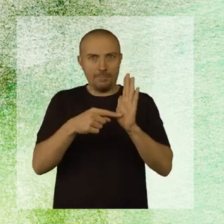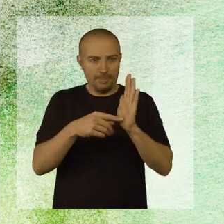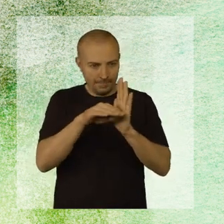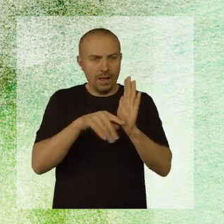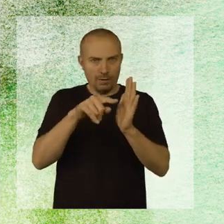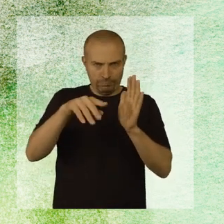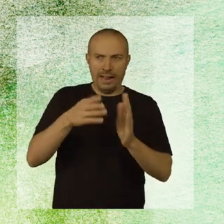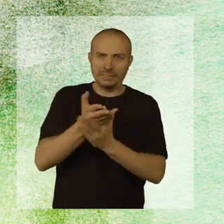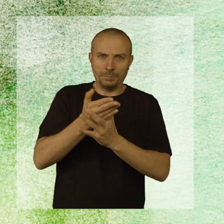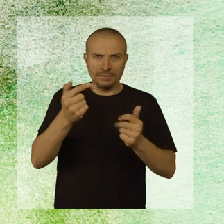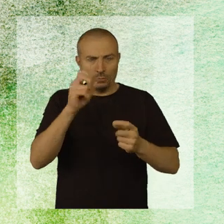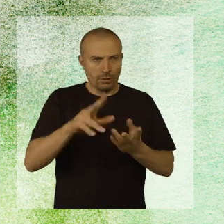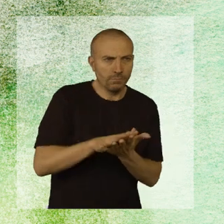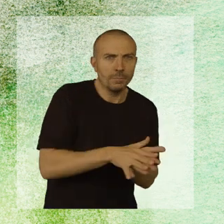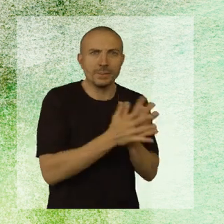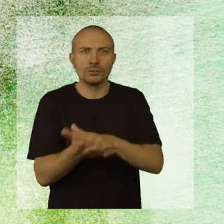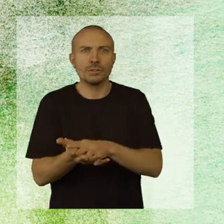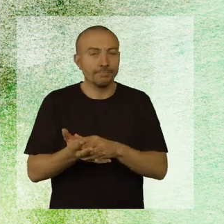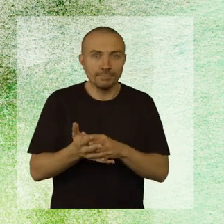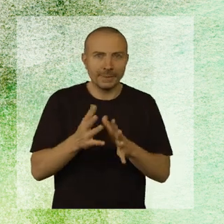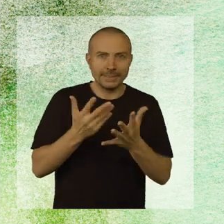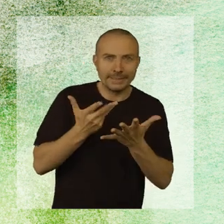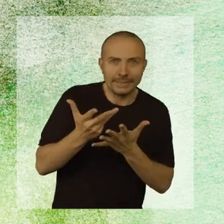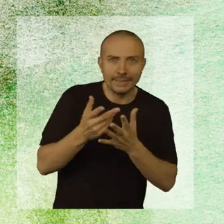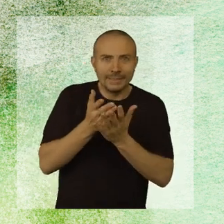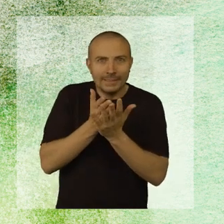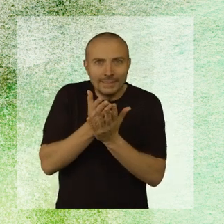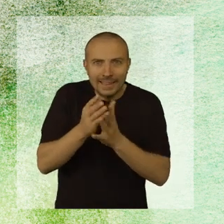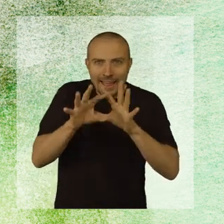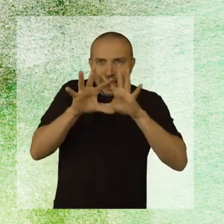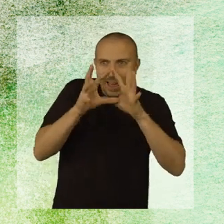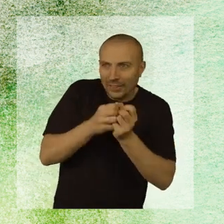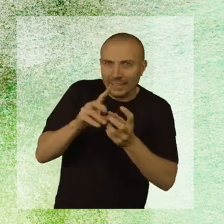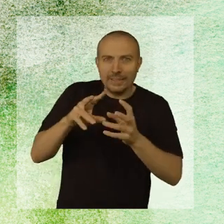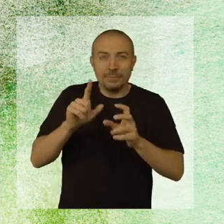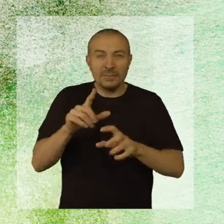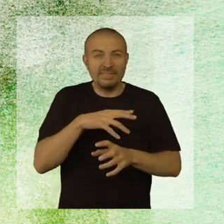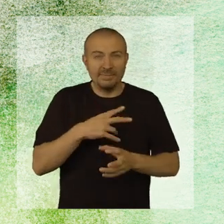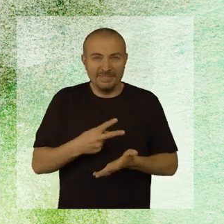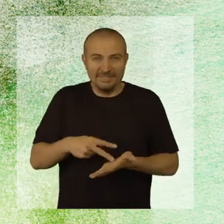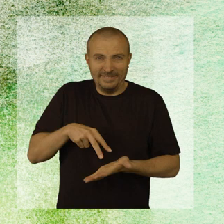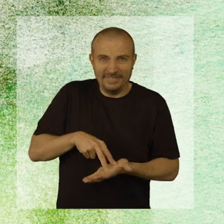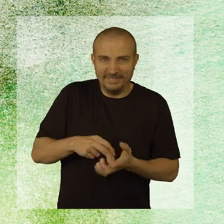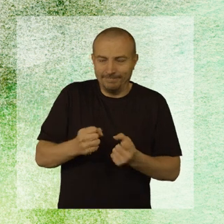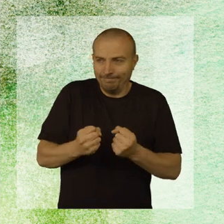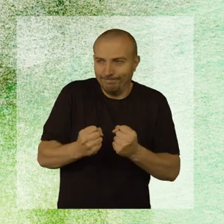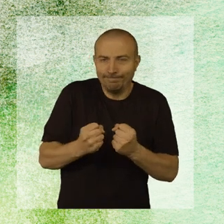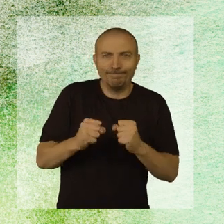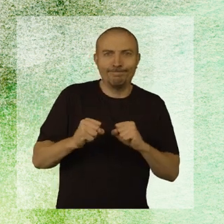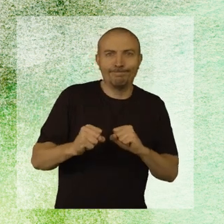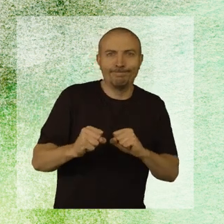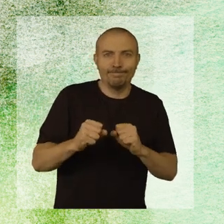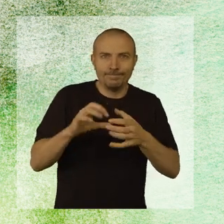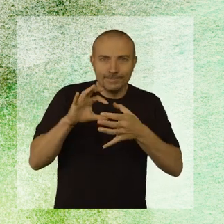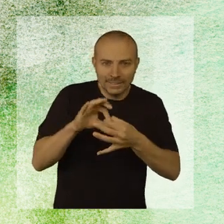can add on to program implementation, but it has to be embedded throughout everything we do.